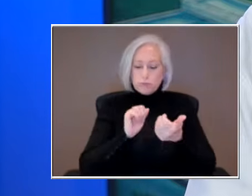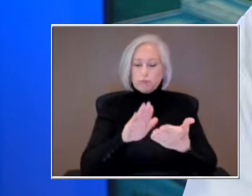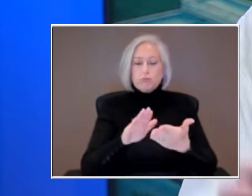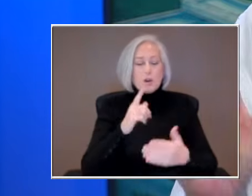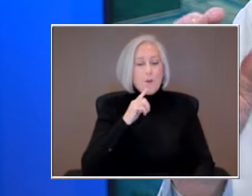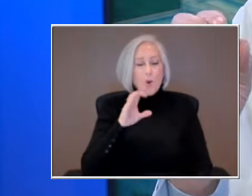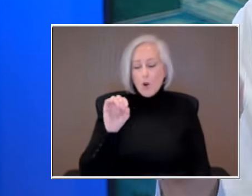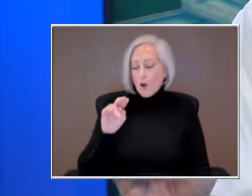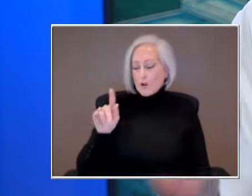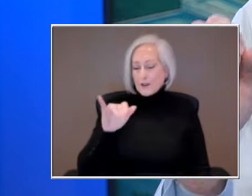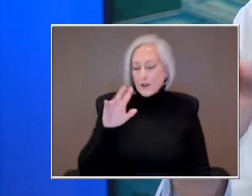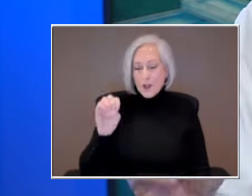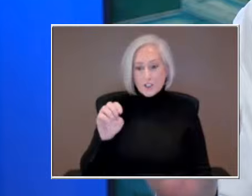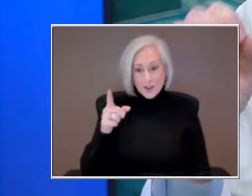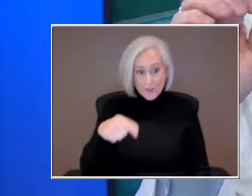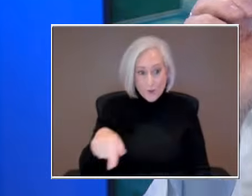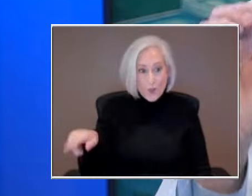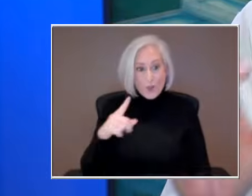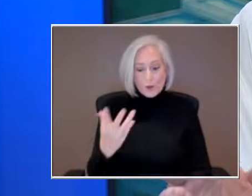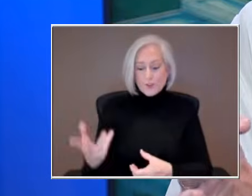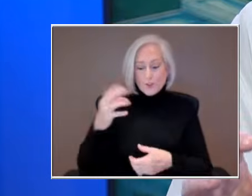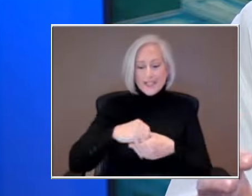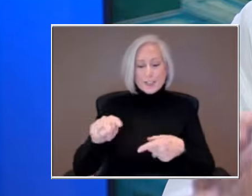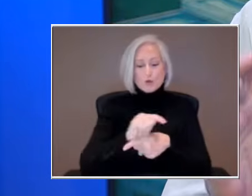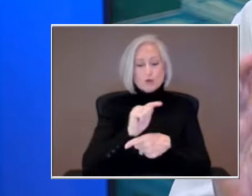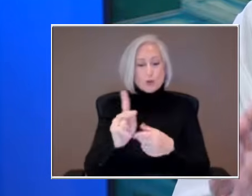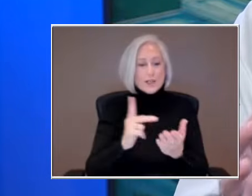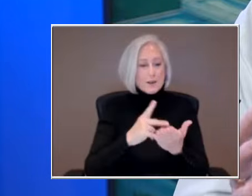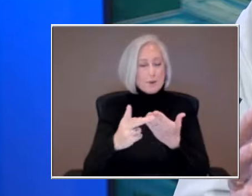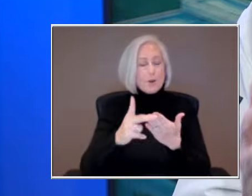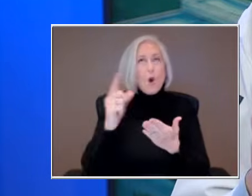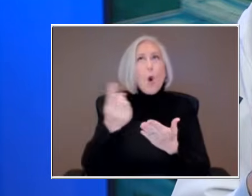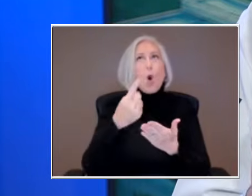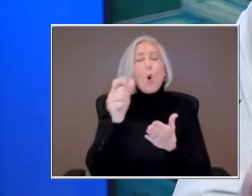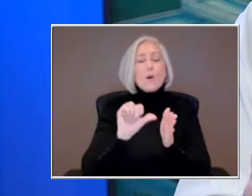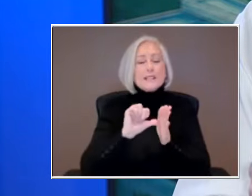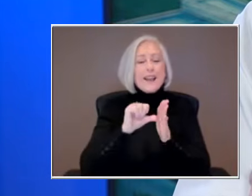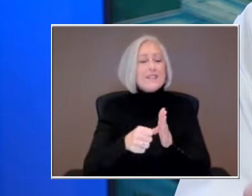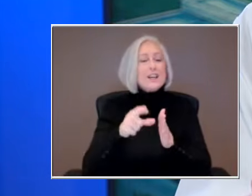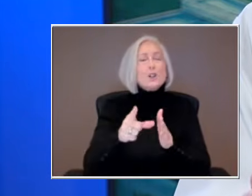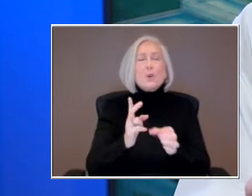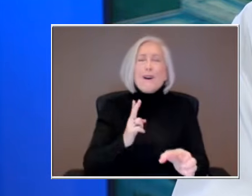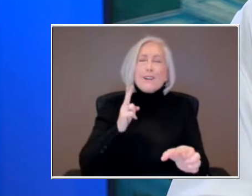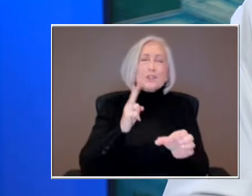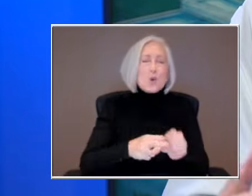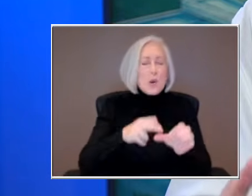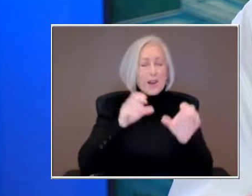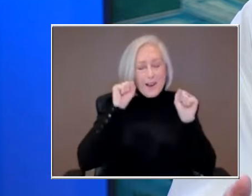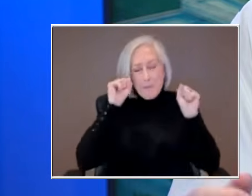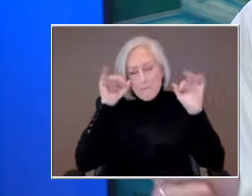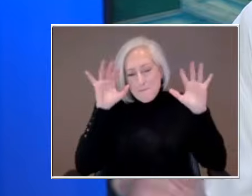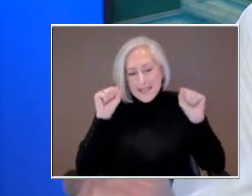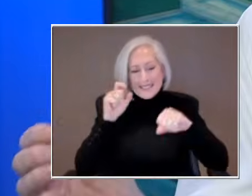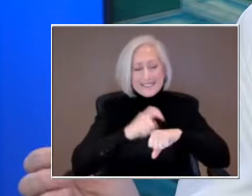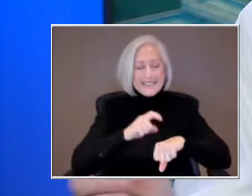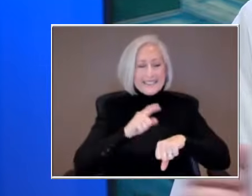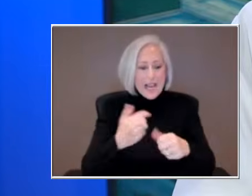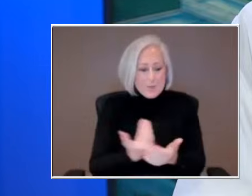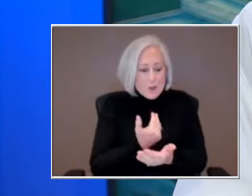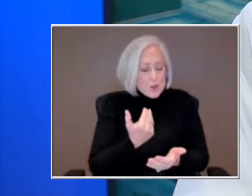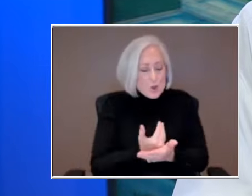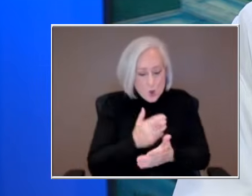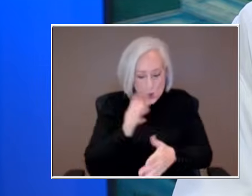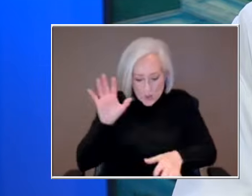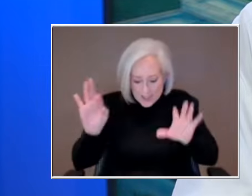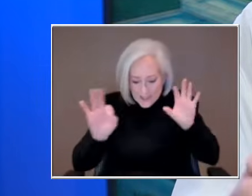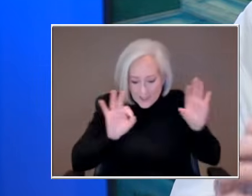trainee program, I just always emphasize, oh my gosh, you're coming into this at an amazing time. And even though it's a really